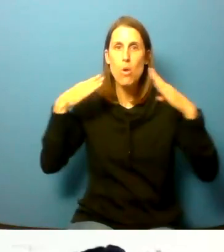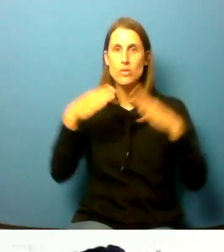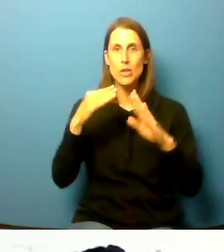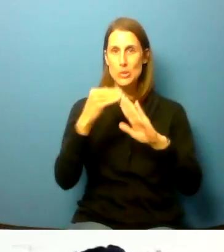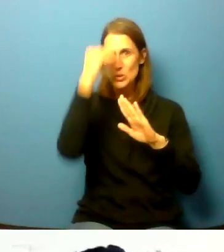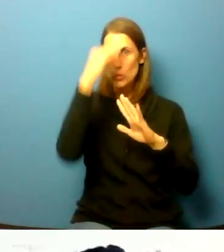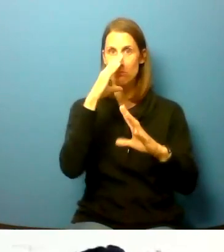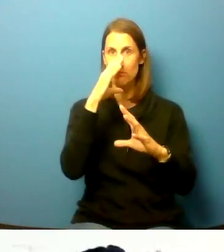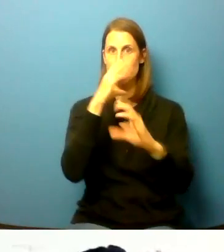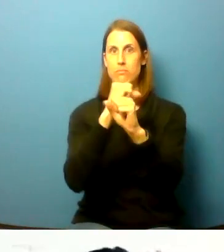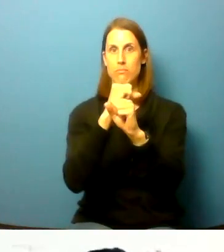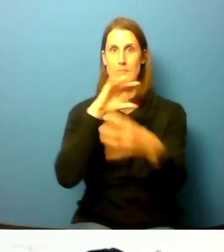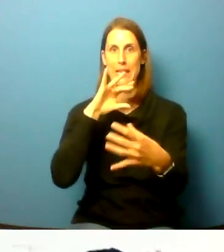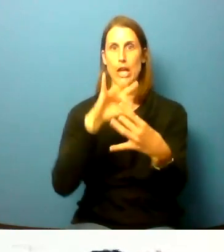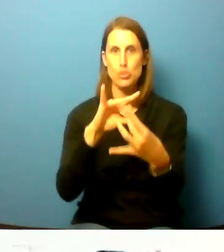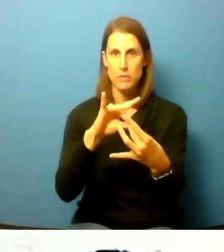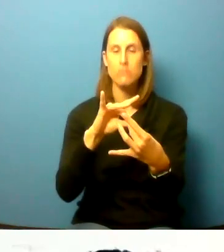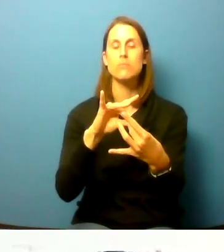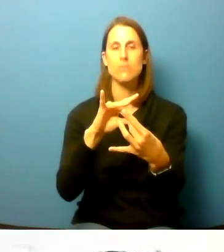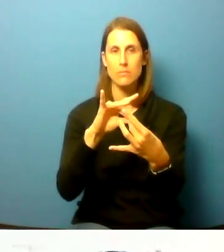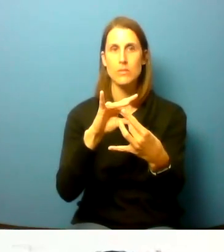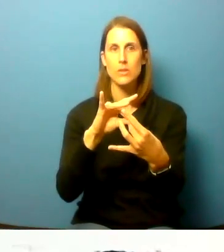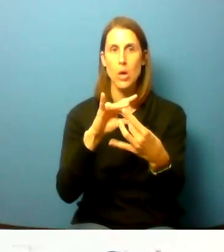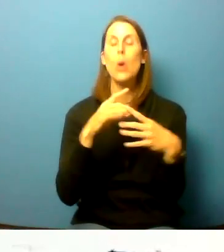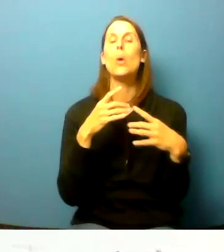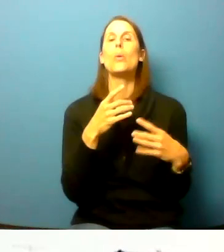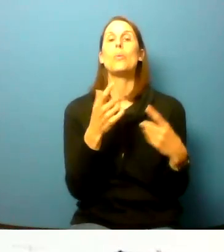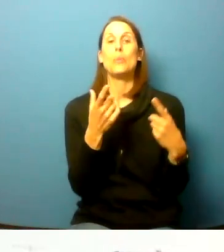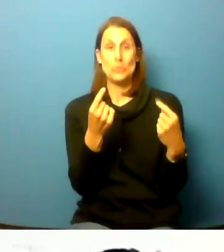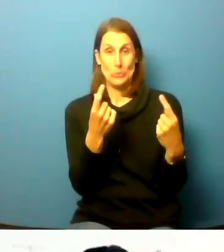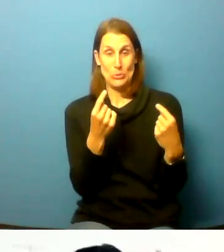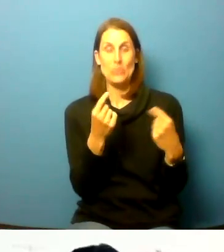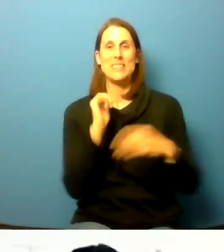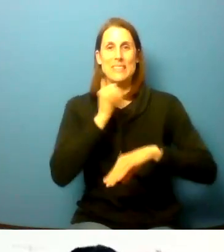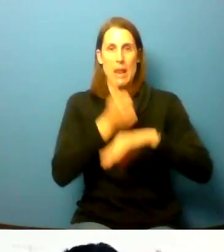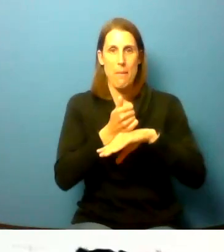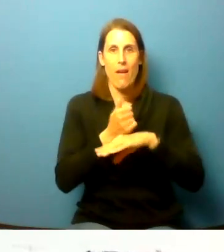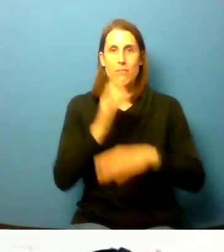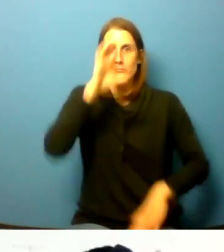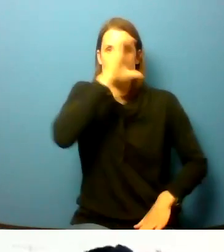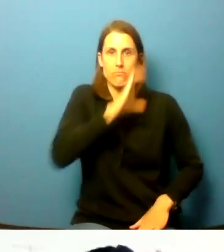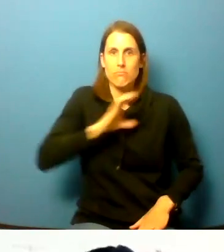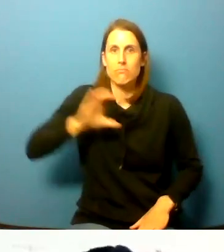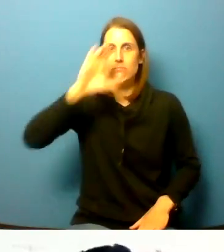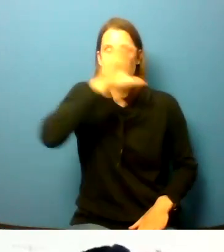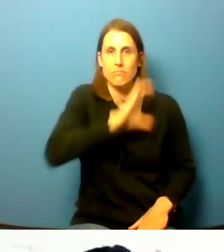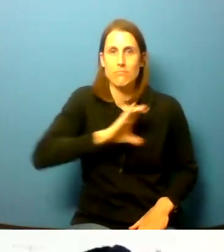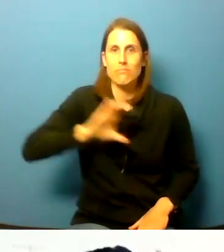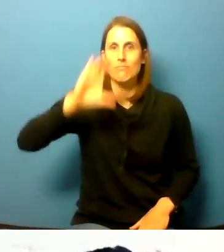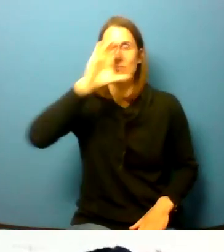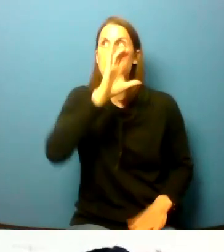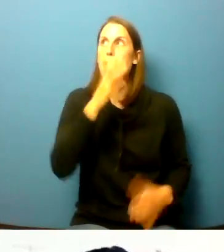been able to do during lessons is go on kind of scavenger hunts, or we're looking for someone. We've been